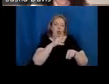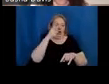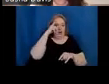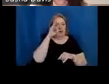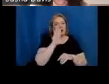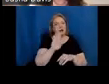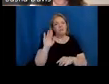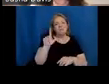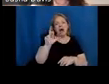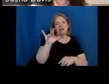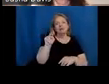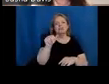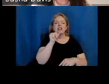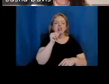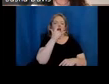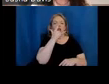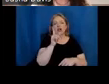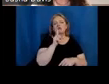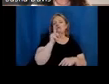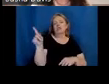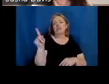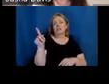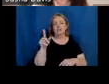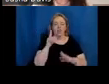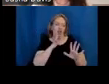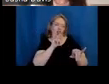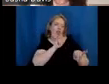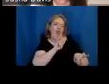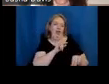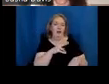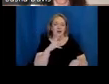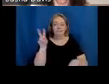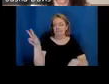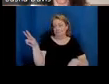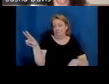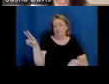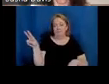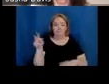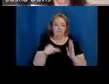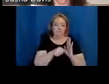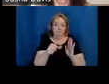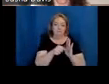look realistic. You can visit the sculpture now. It is on view at the Brooklyn Museum.